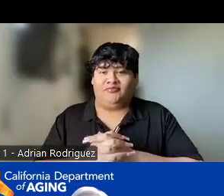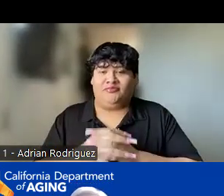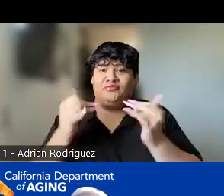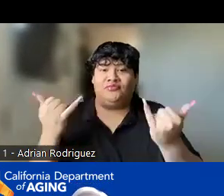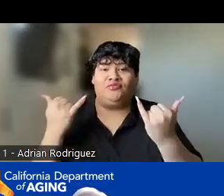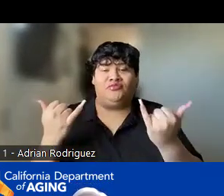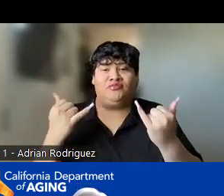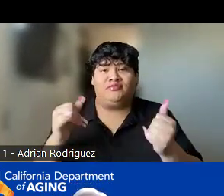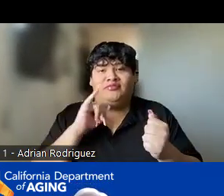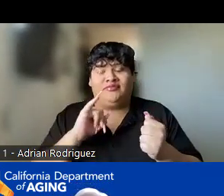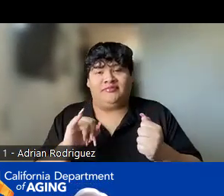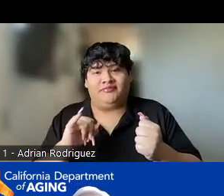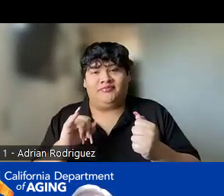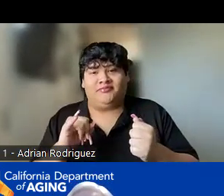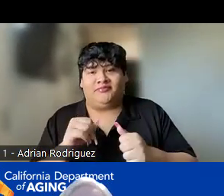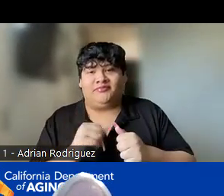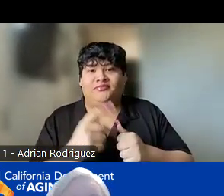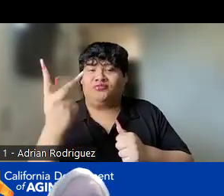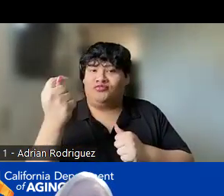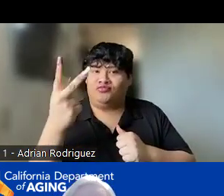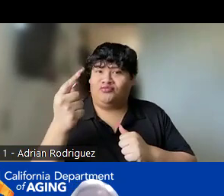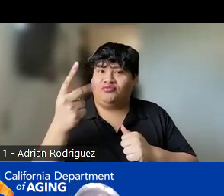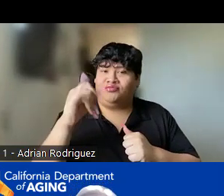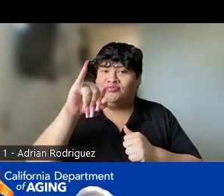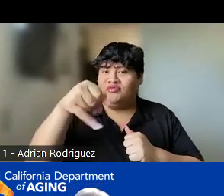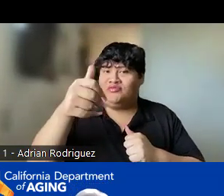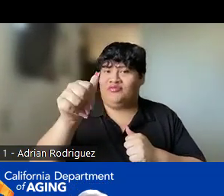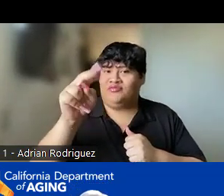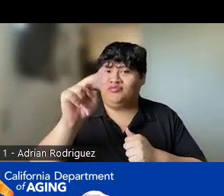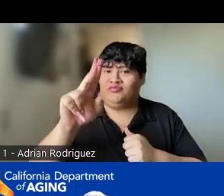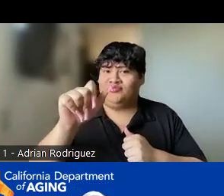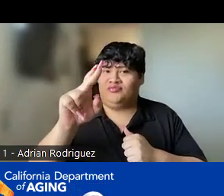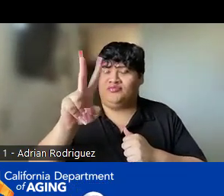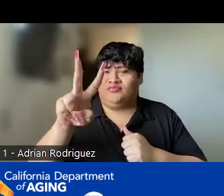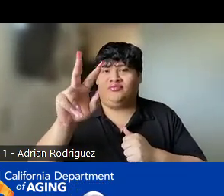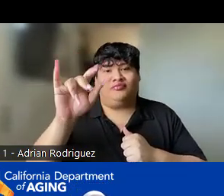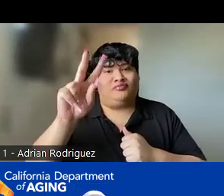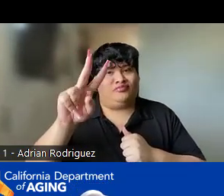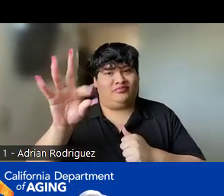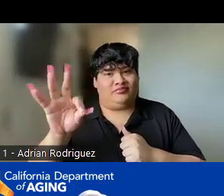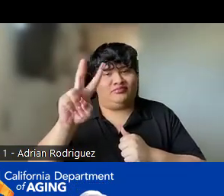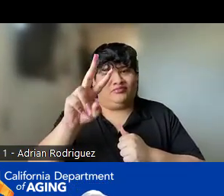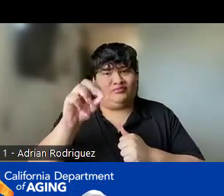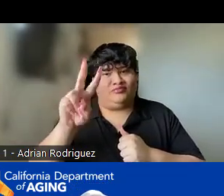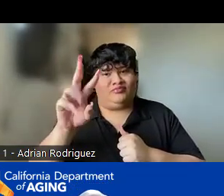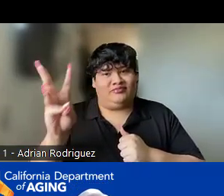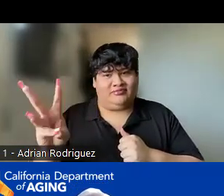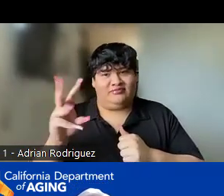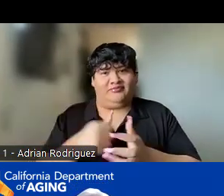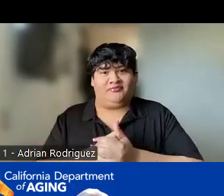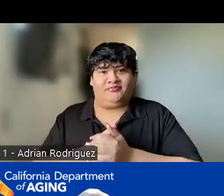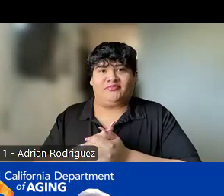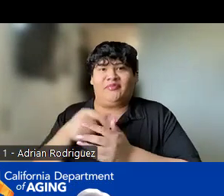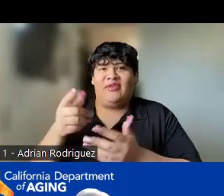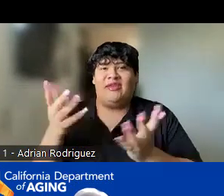Today is Thursday, January 29th, 2026. This is the Implementing